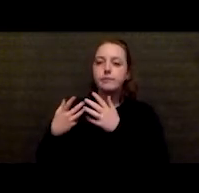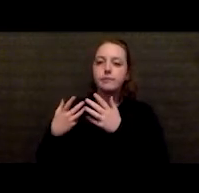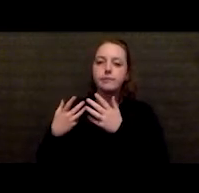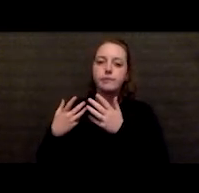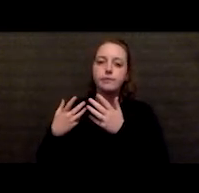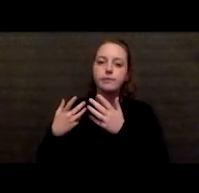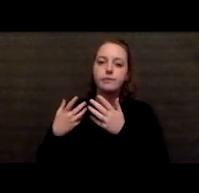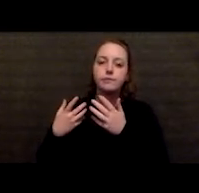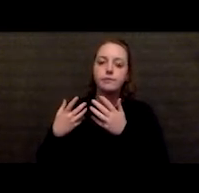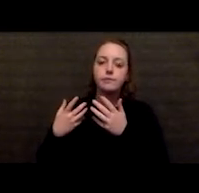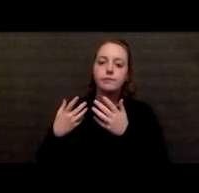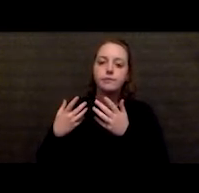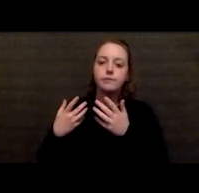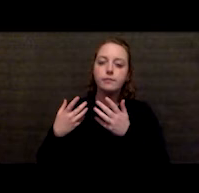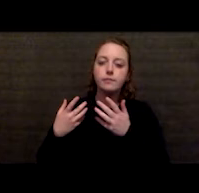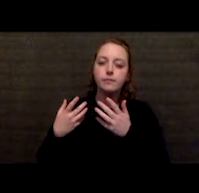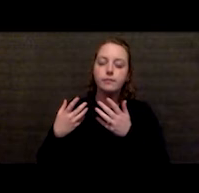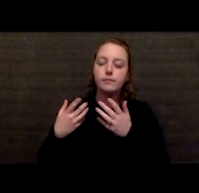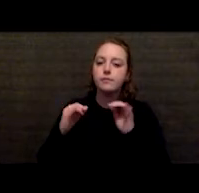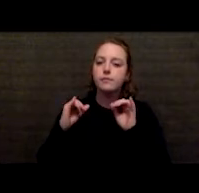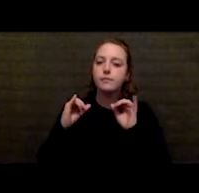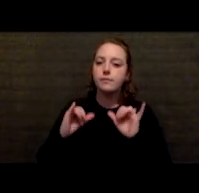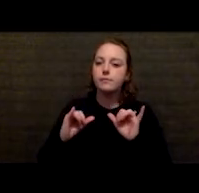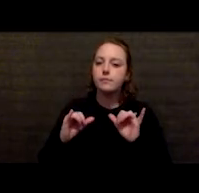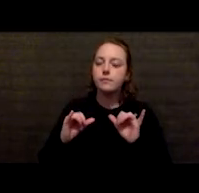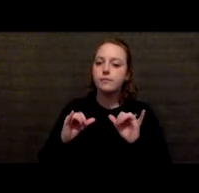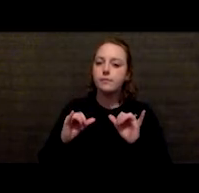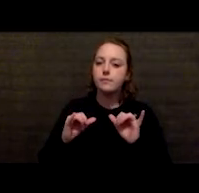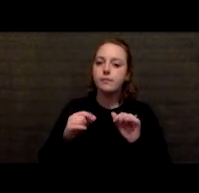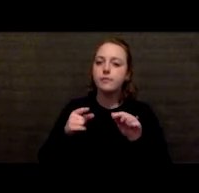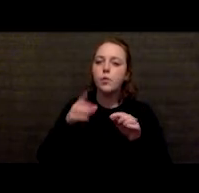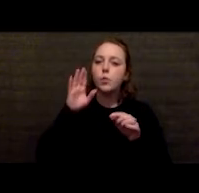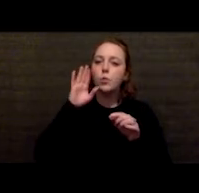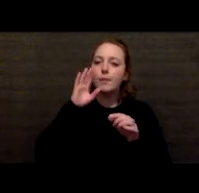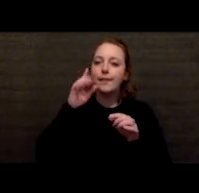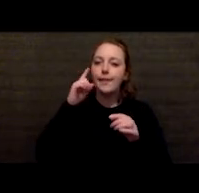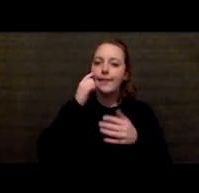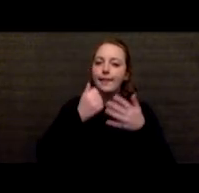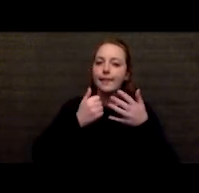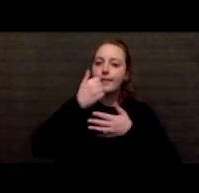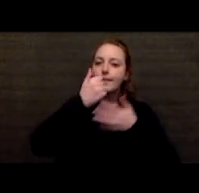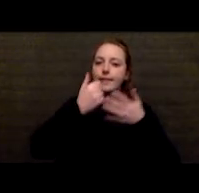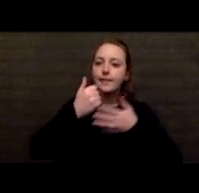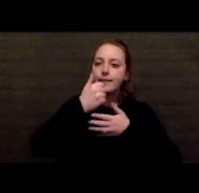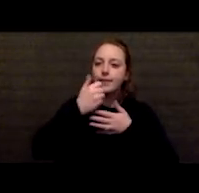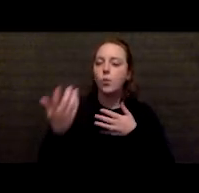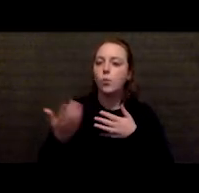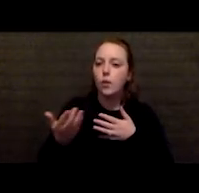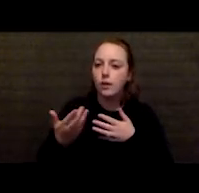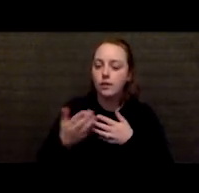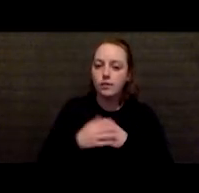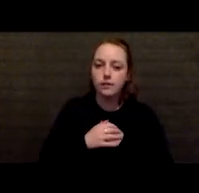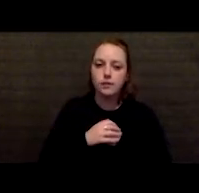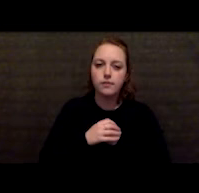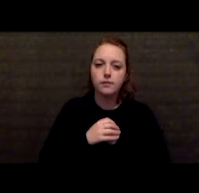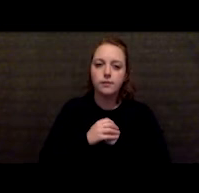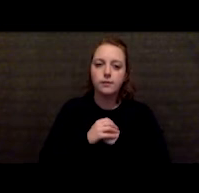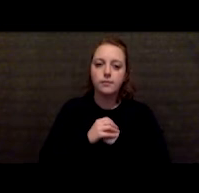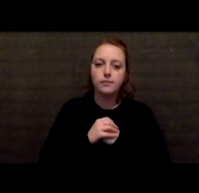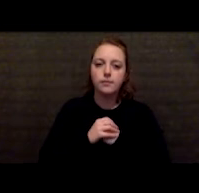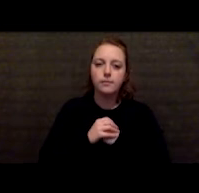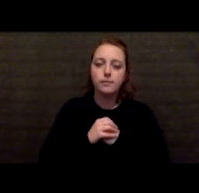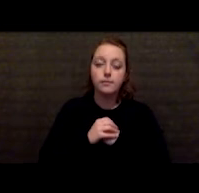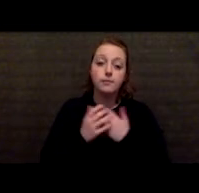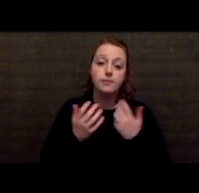you communicate the need, whichever choice that you picked, and why? You know, so what are your at this point, I would say I